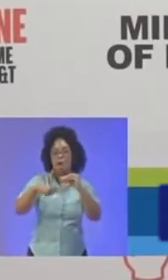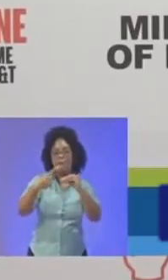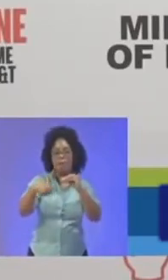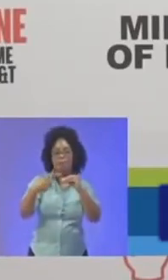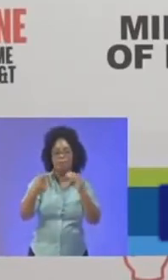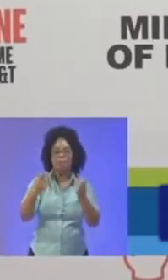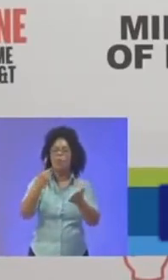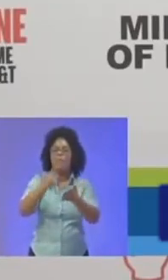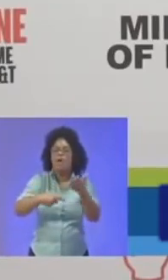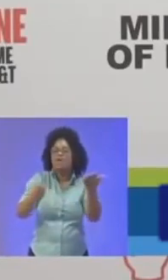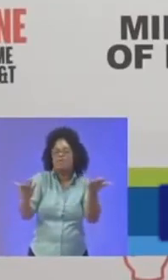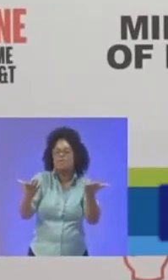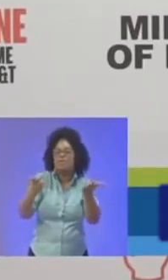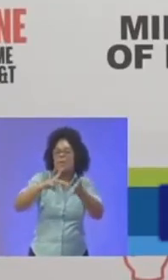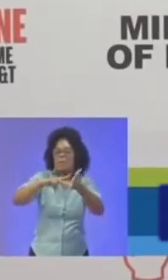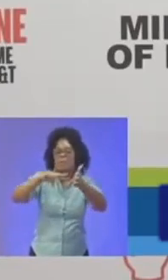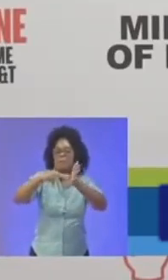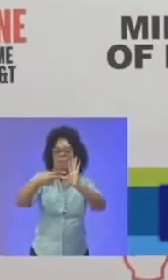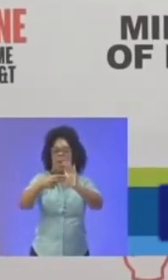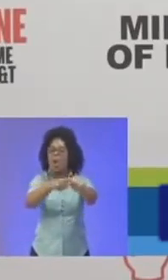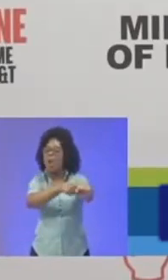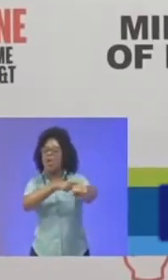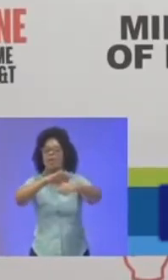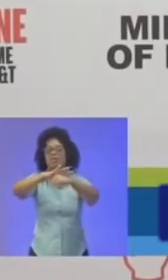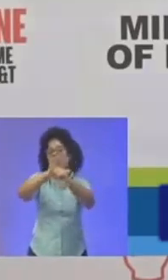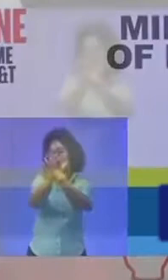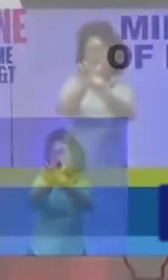long COVID and some of the signs and symptoms.